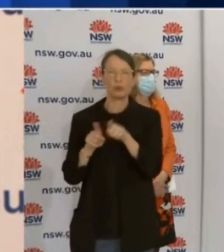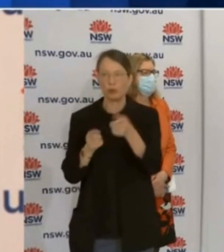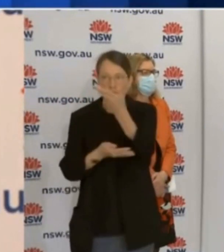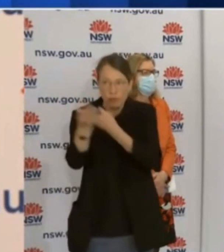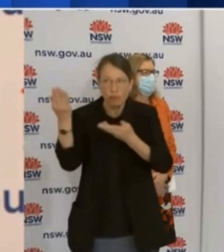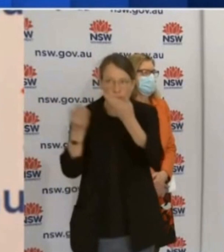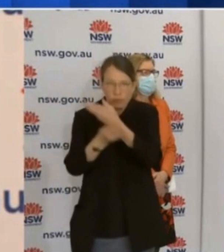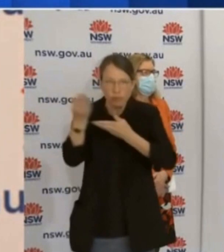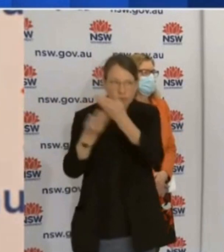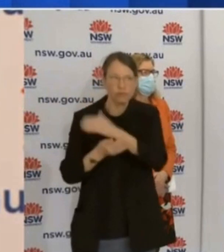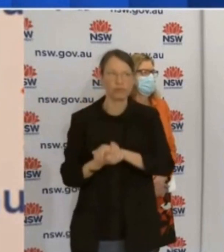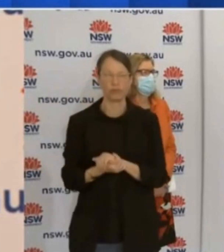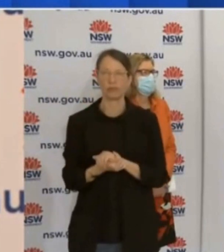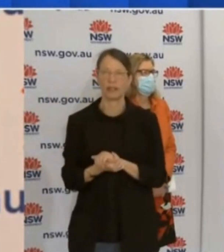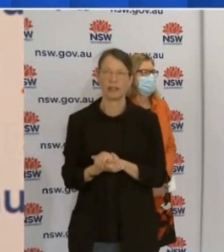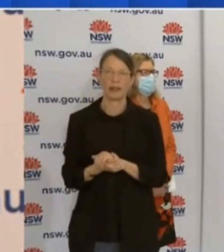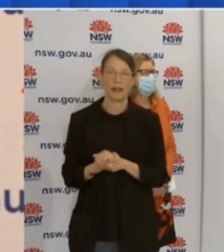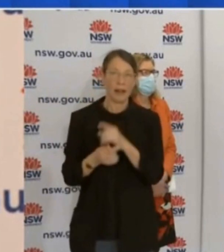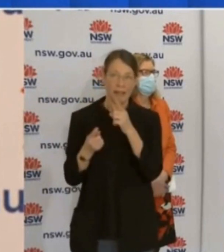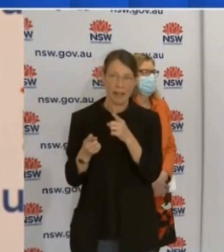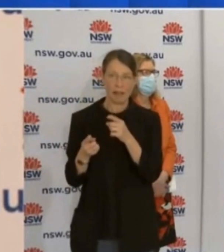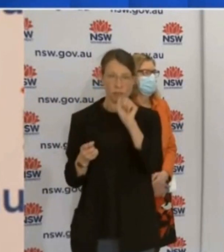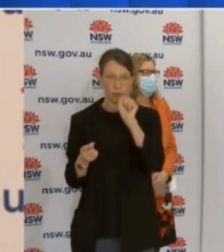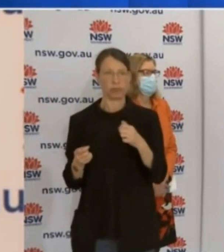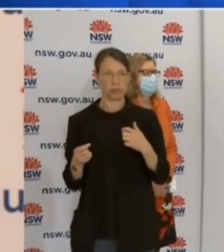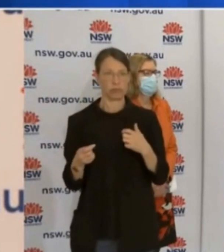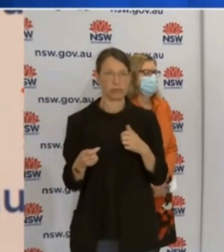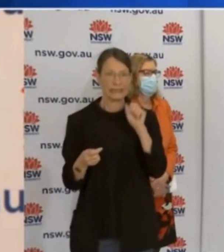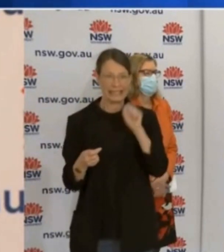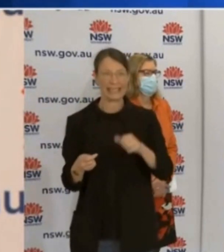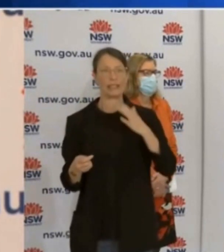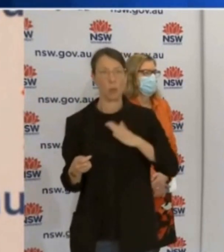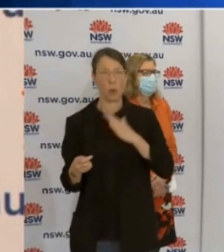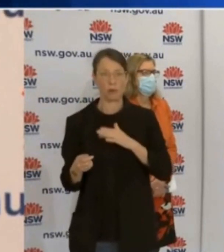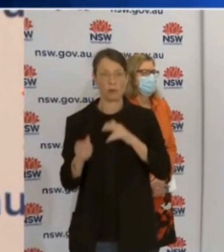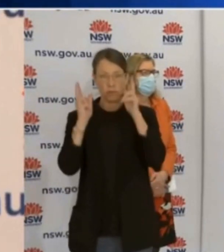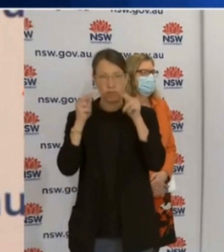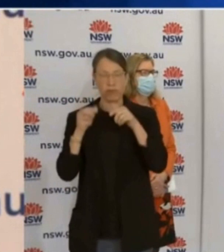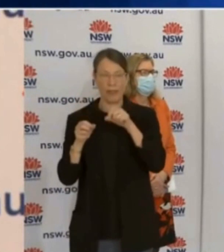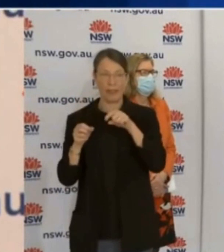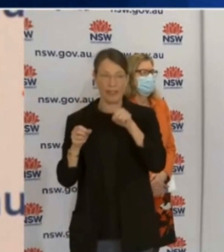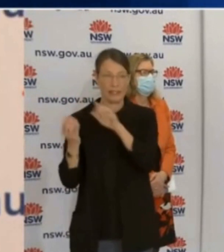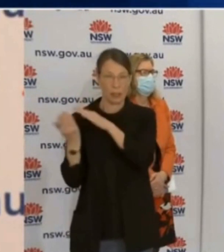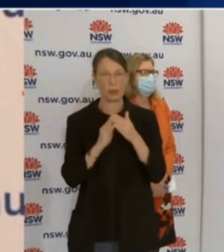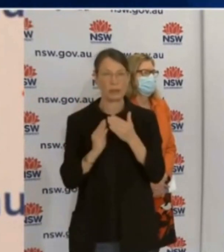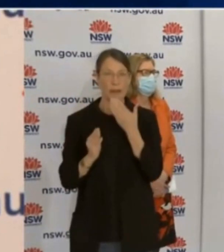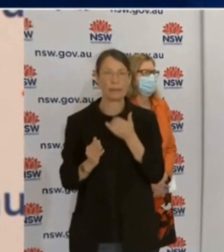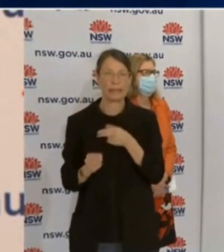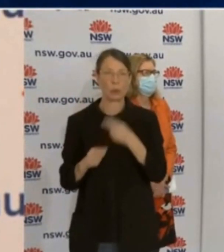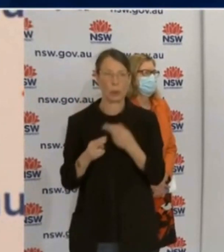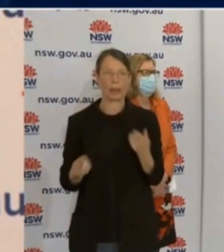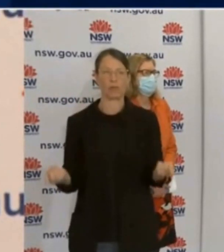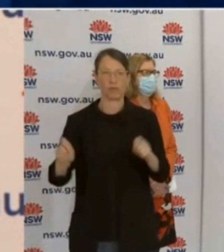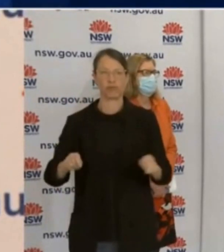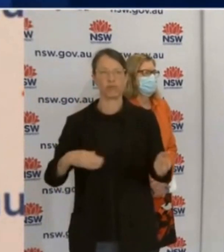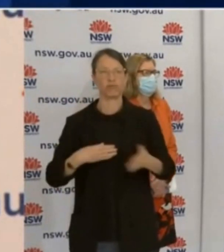political spectrum, completely across, and they were very, very keen to see their community safeguarded by moving to a fast lockdown. So I